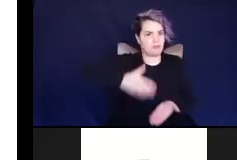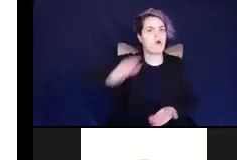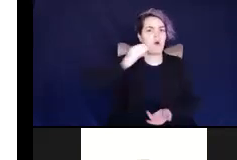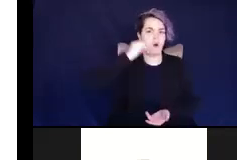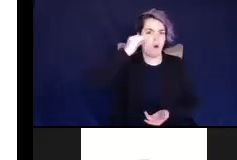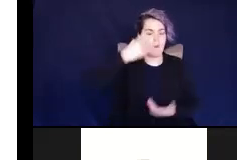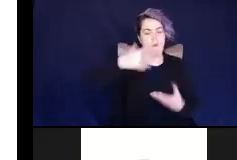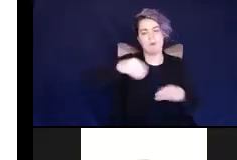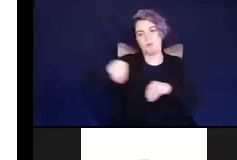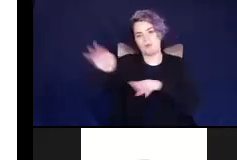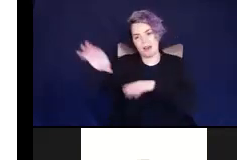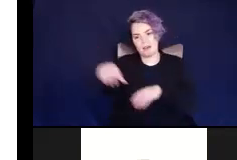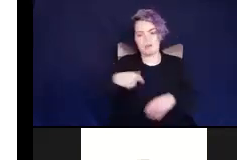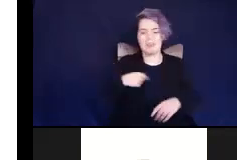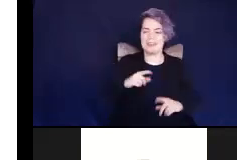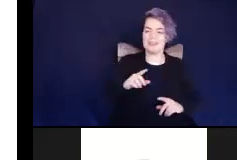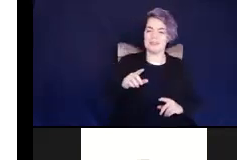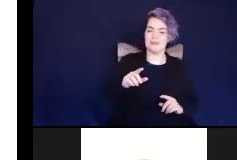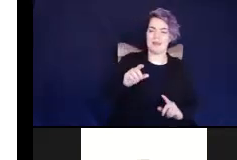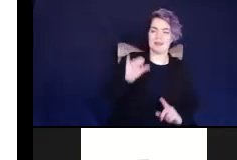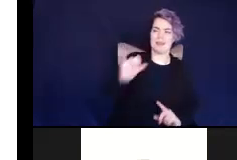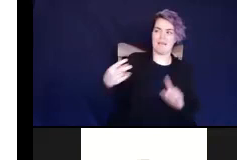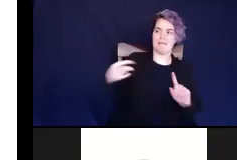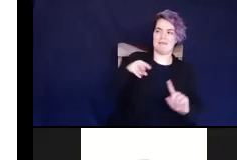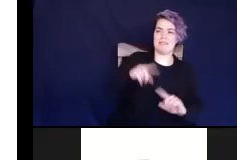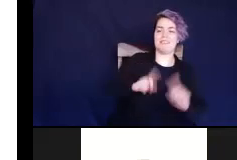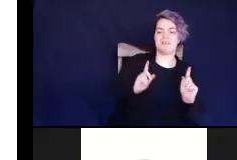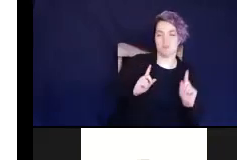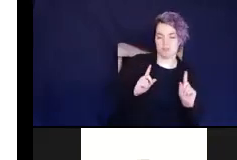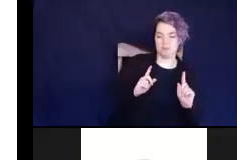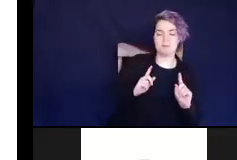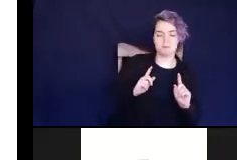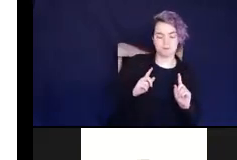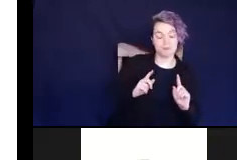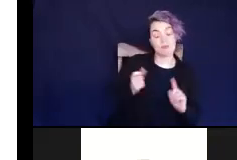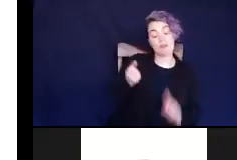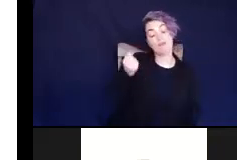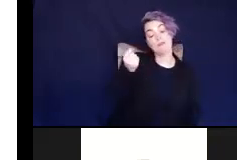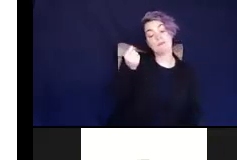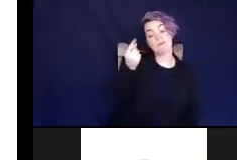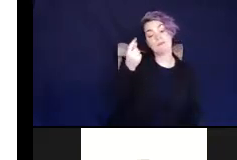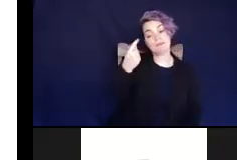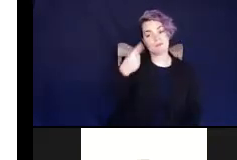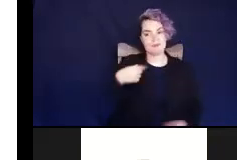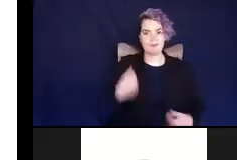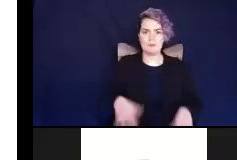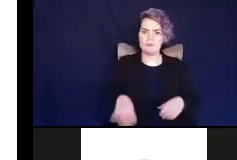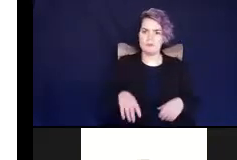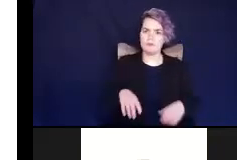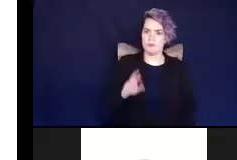eye than one normally would, sort of bearing in mind the extreme risks